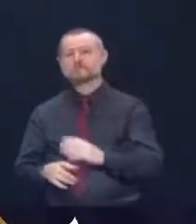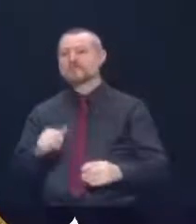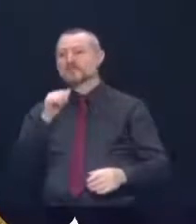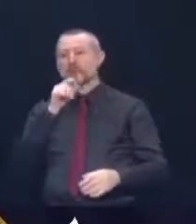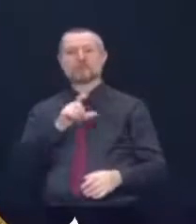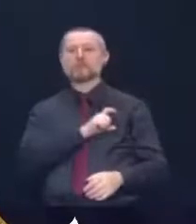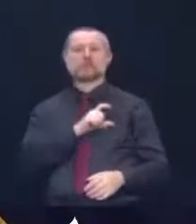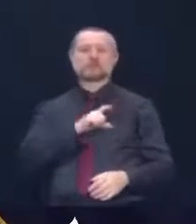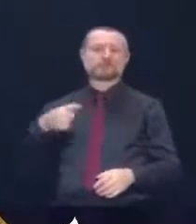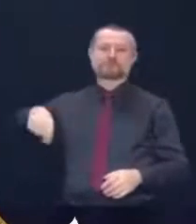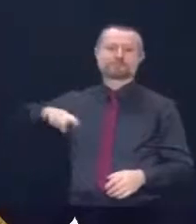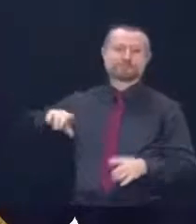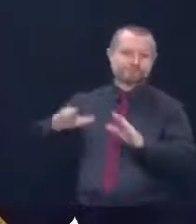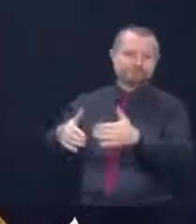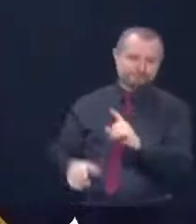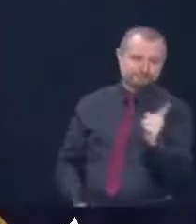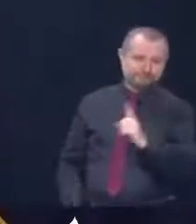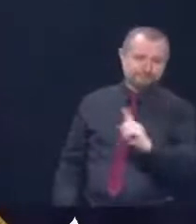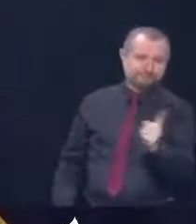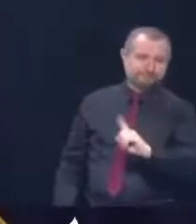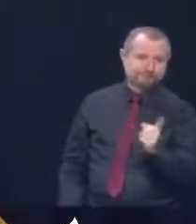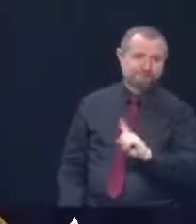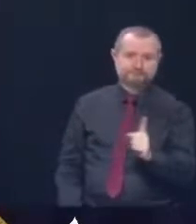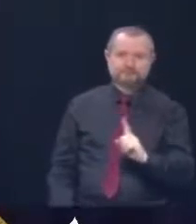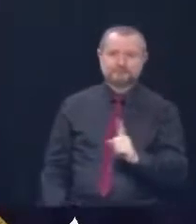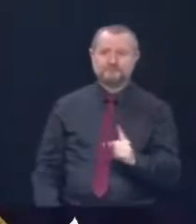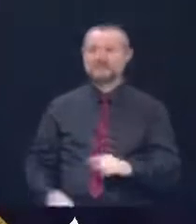officer. That's a dictator.